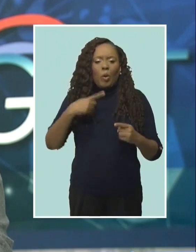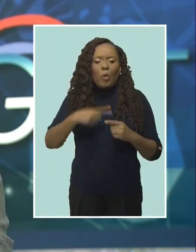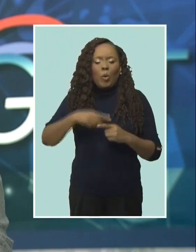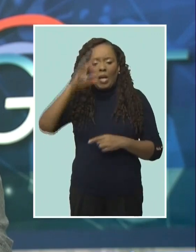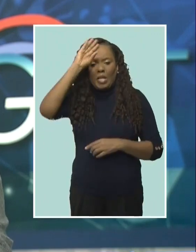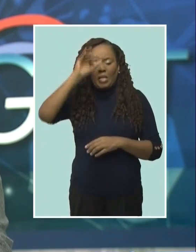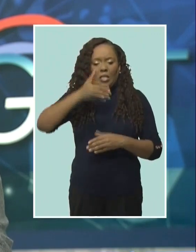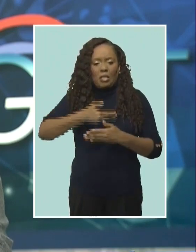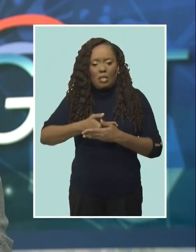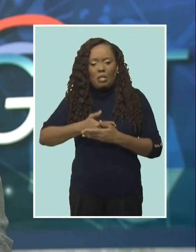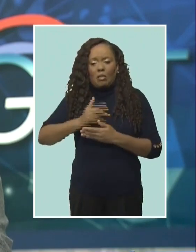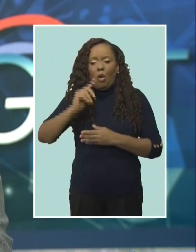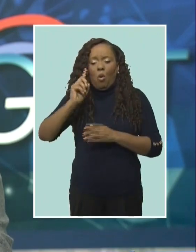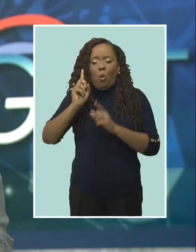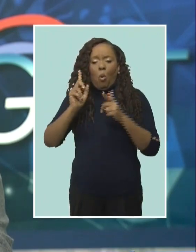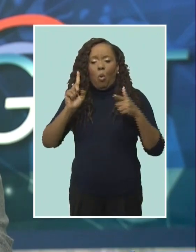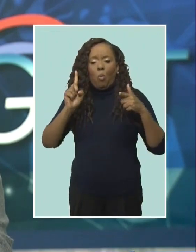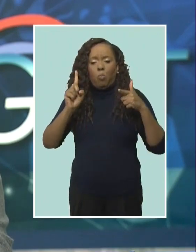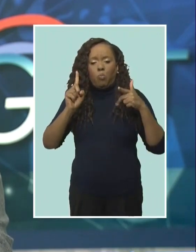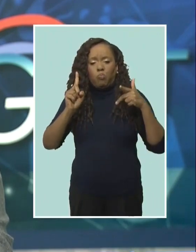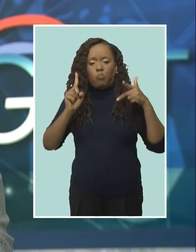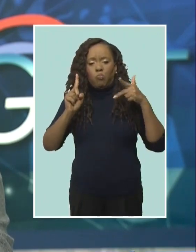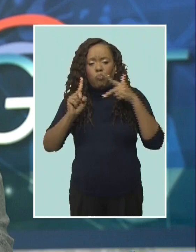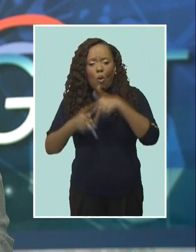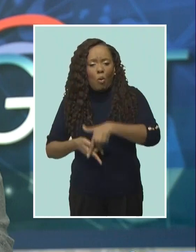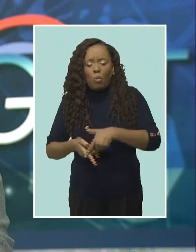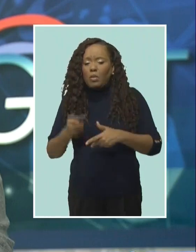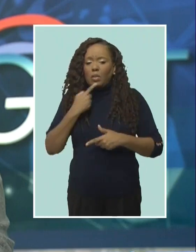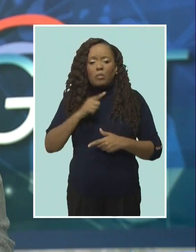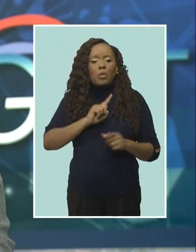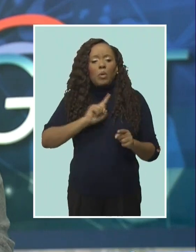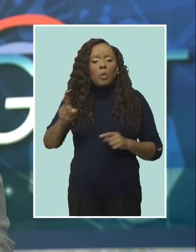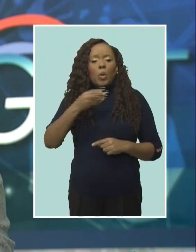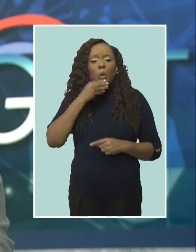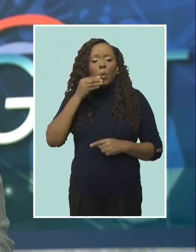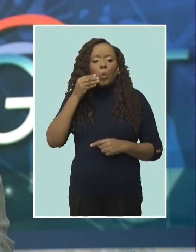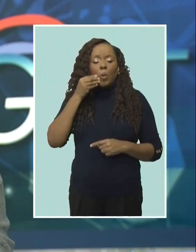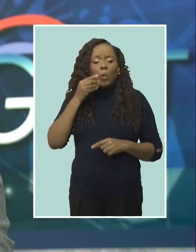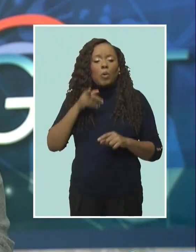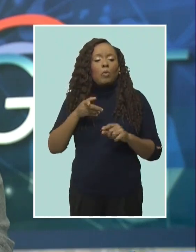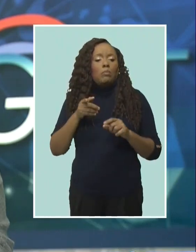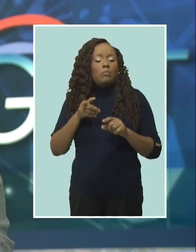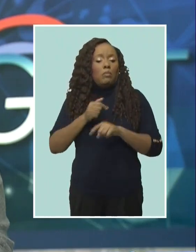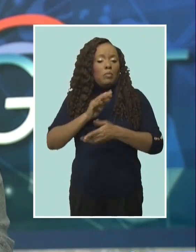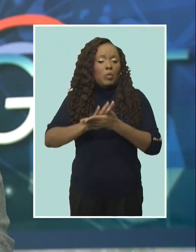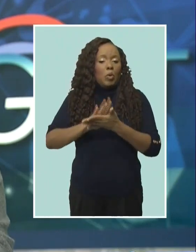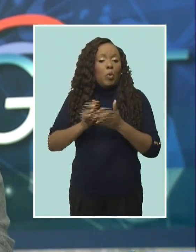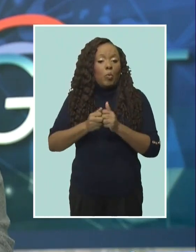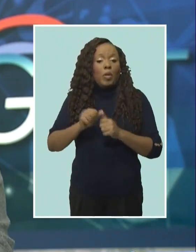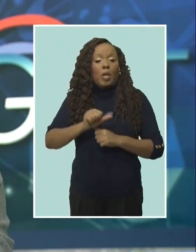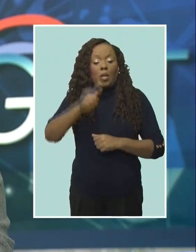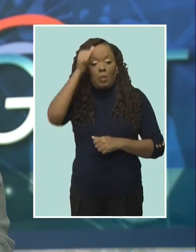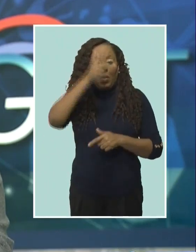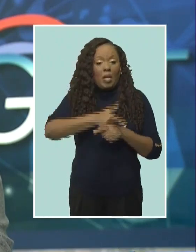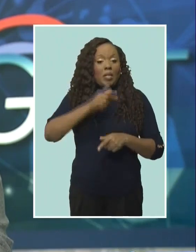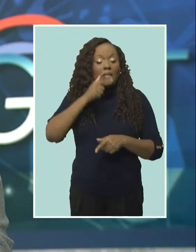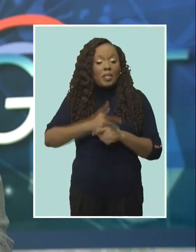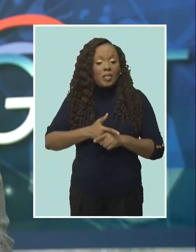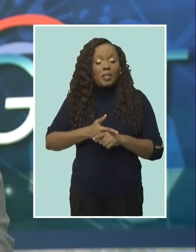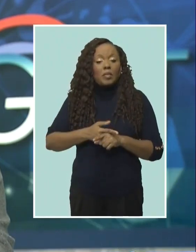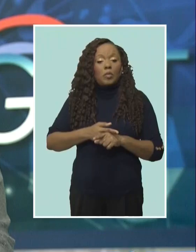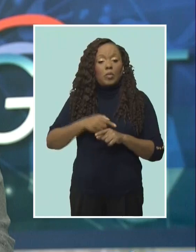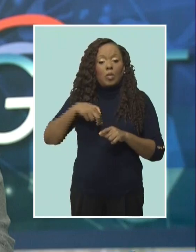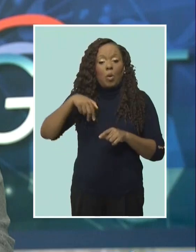by a car while crossing the road, explains he was on his way home from school with his other siblings who were walking behind